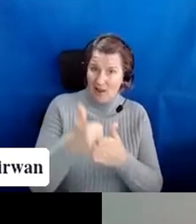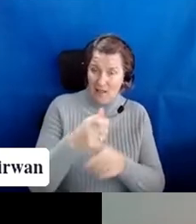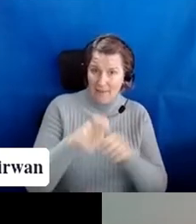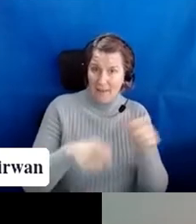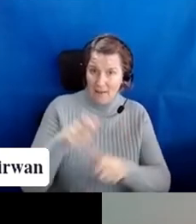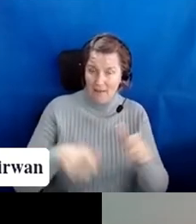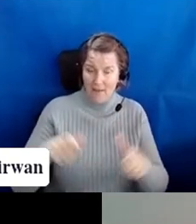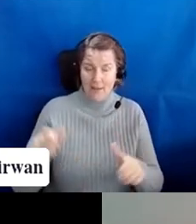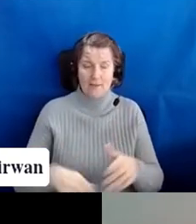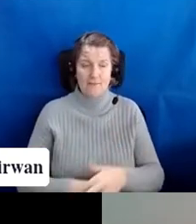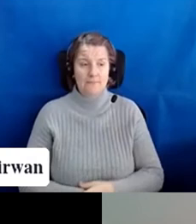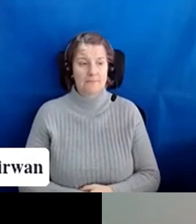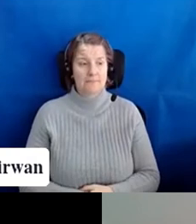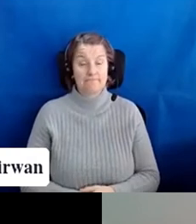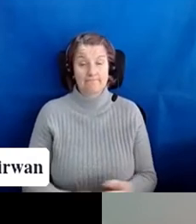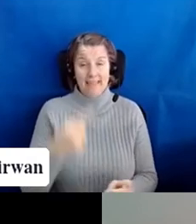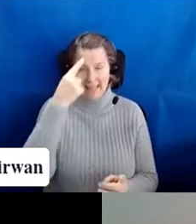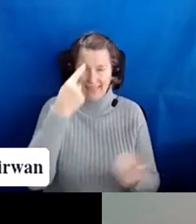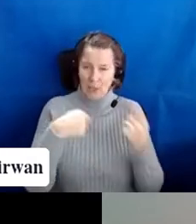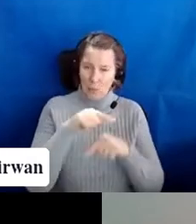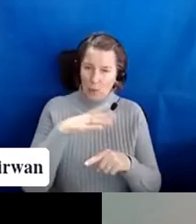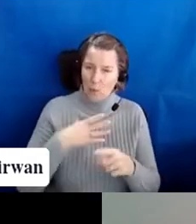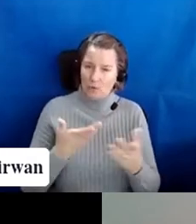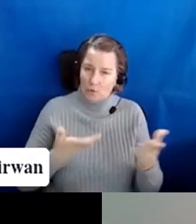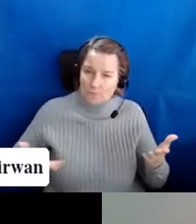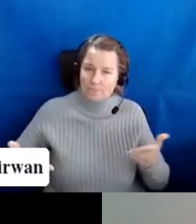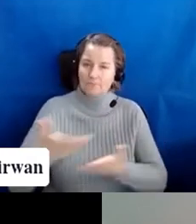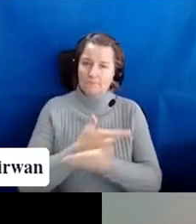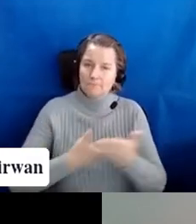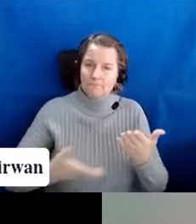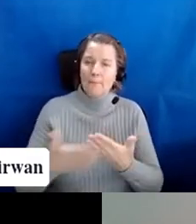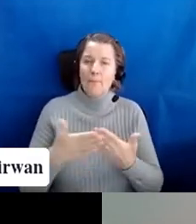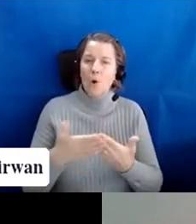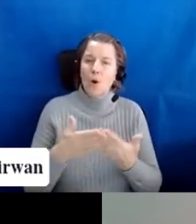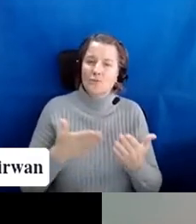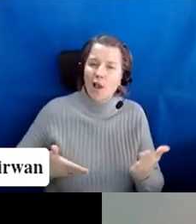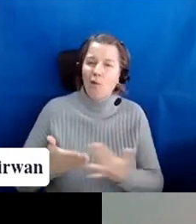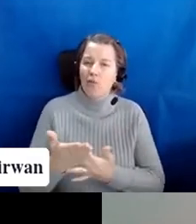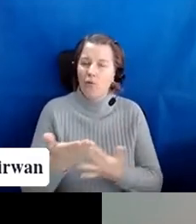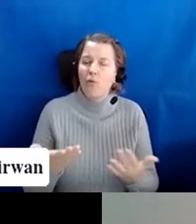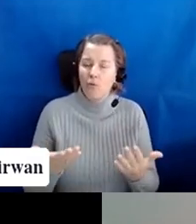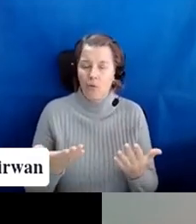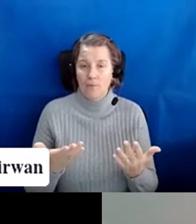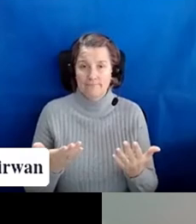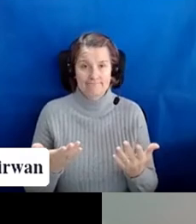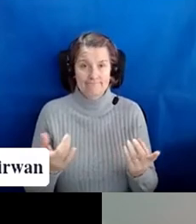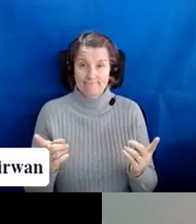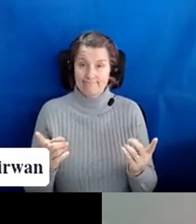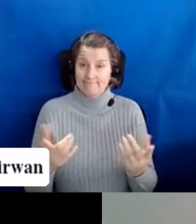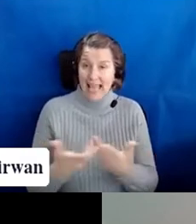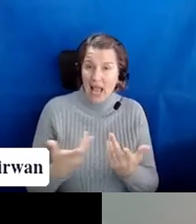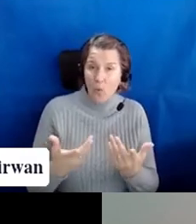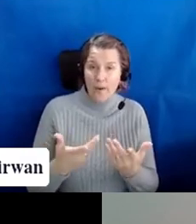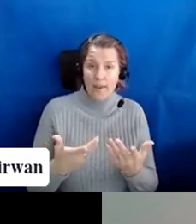think, I think we want to talk a bit more about all of that as we go through, and you know, how we move